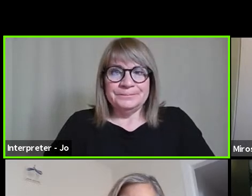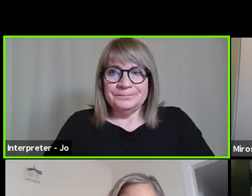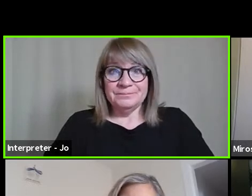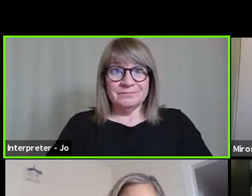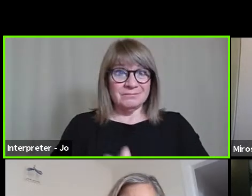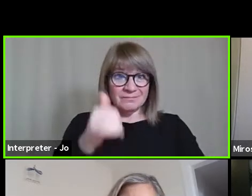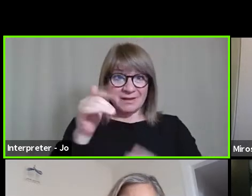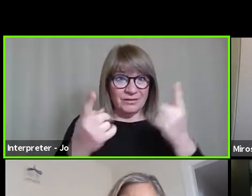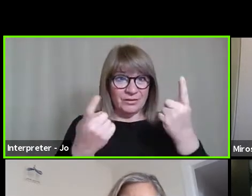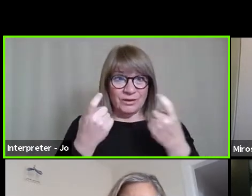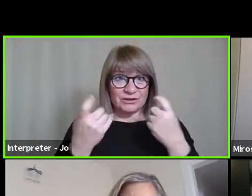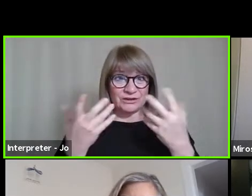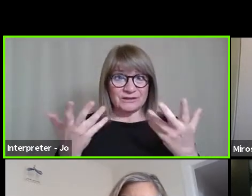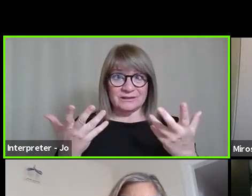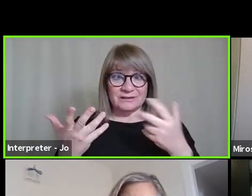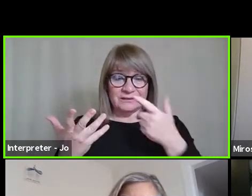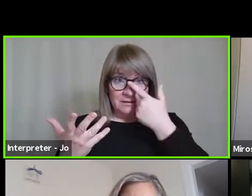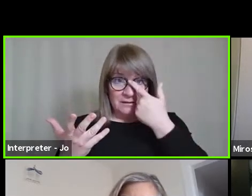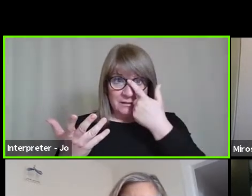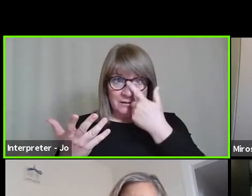are there other questions